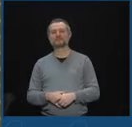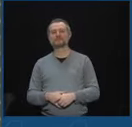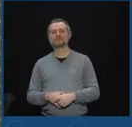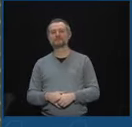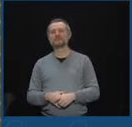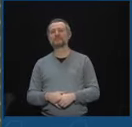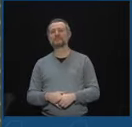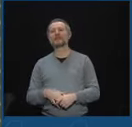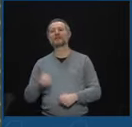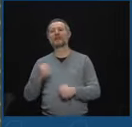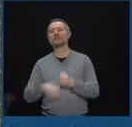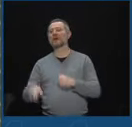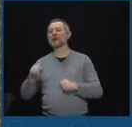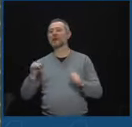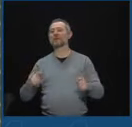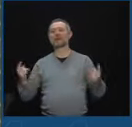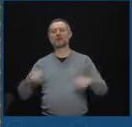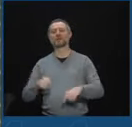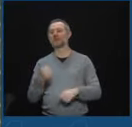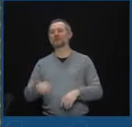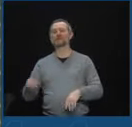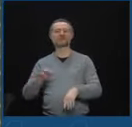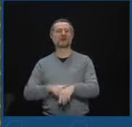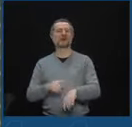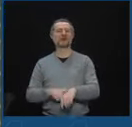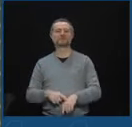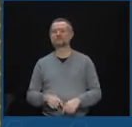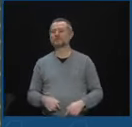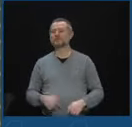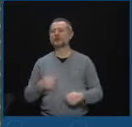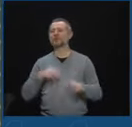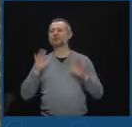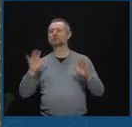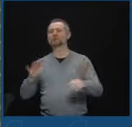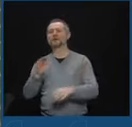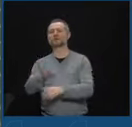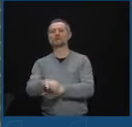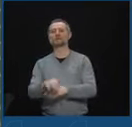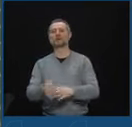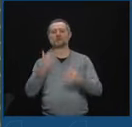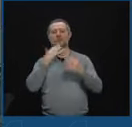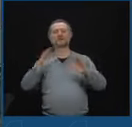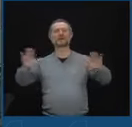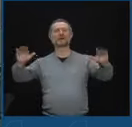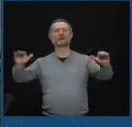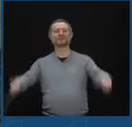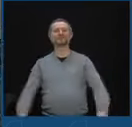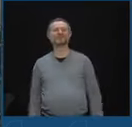anytime, and have a great afternoon. Thanks, everybody.